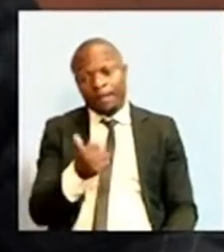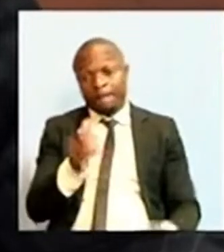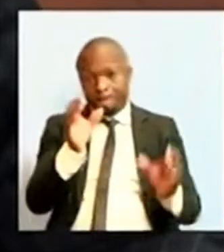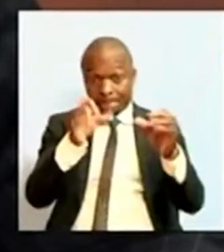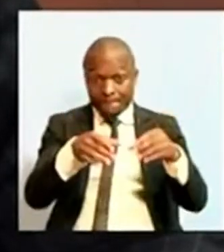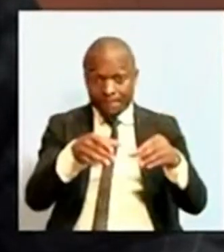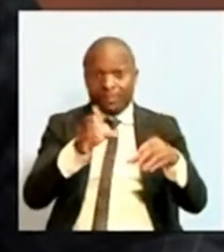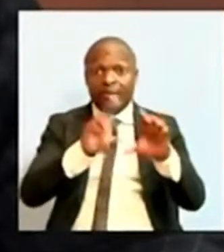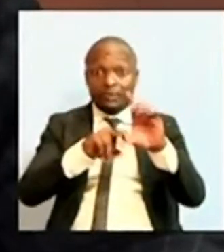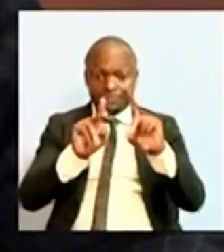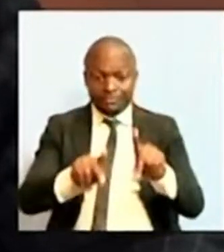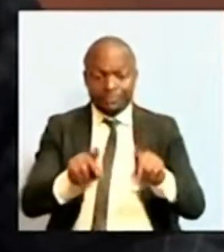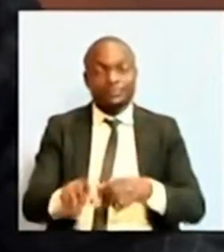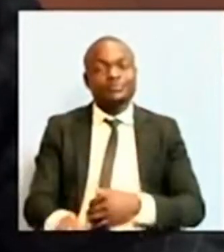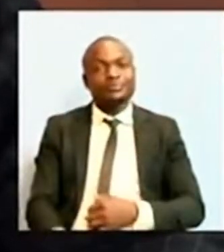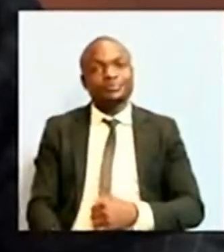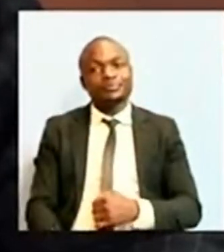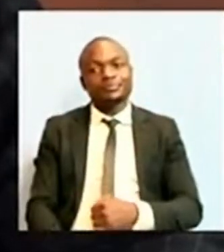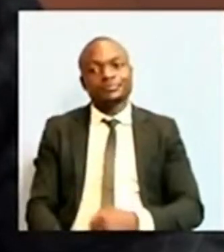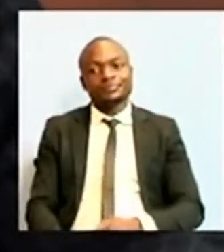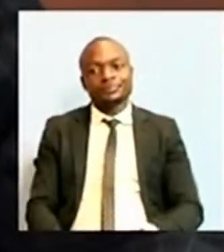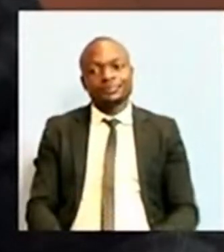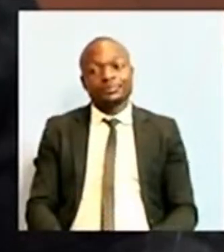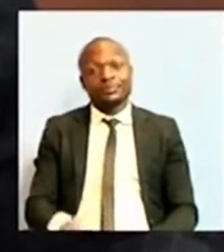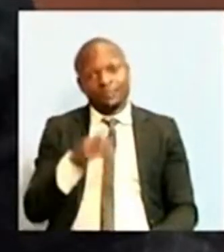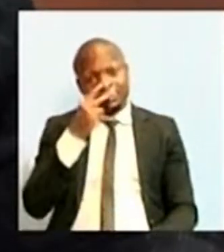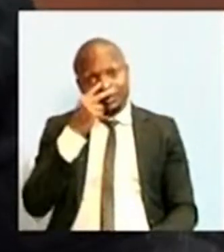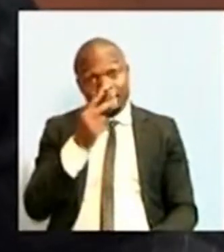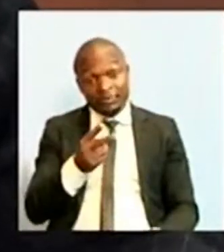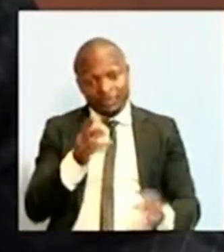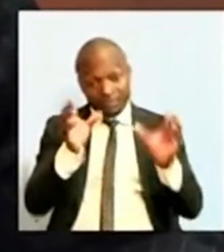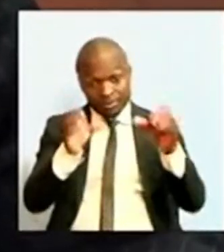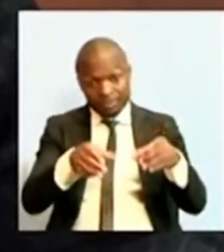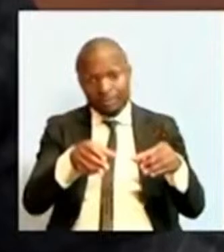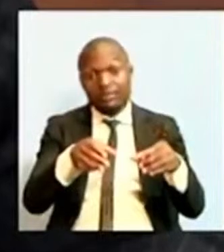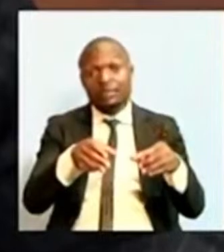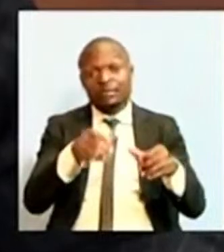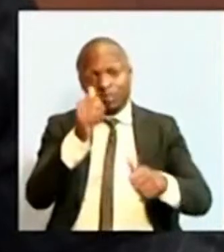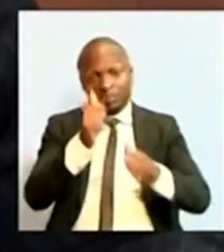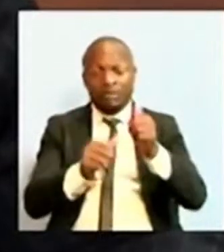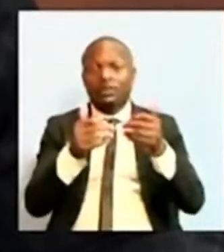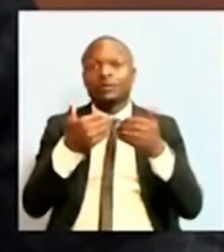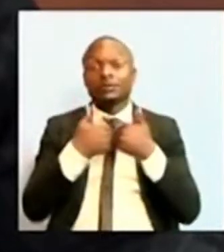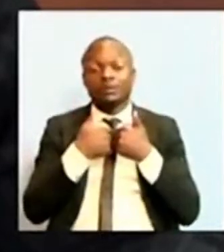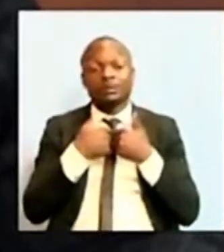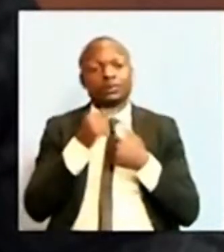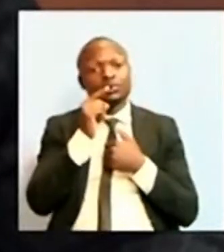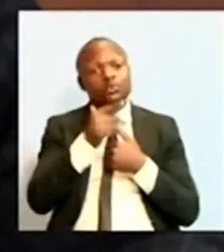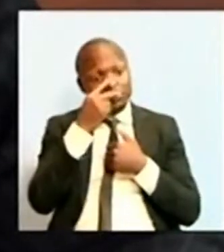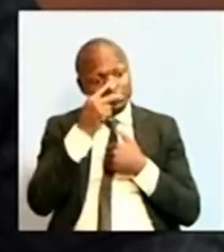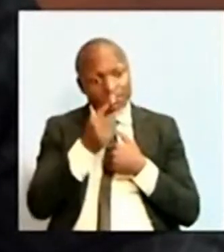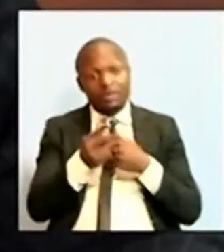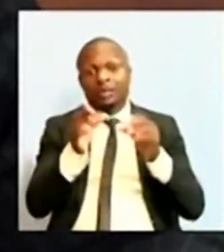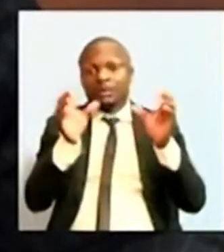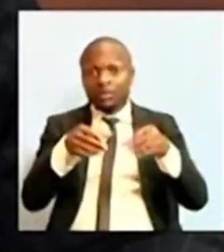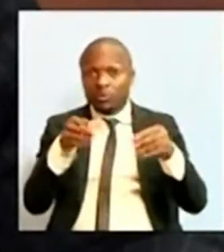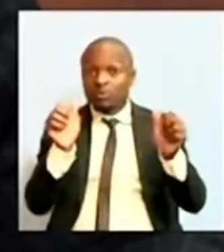councils, Chair, I have seen councils that have got even you have seen councils